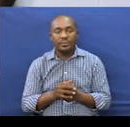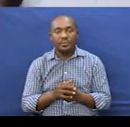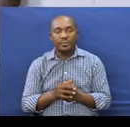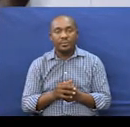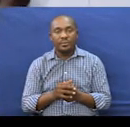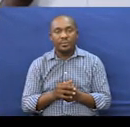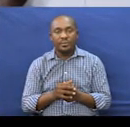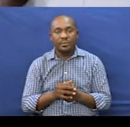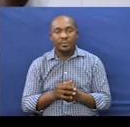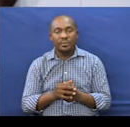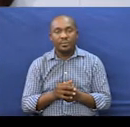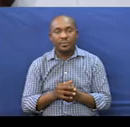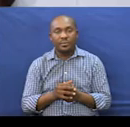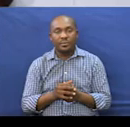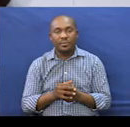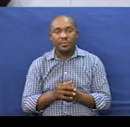hydrogen,